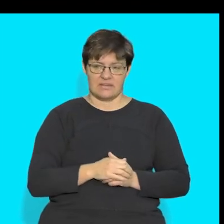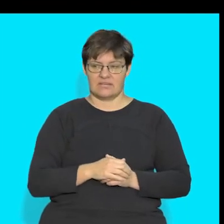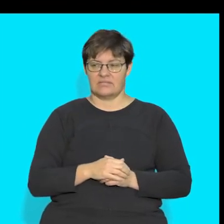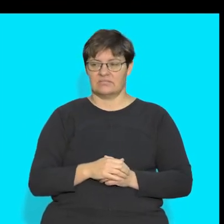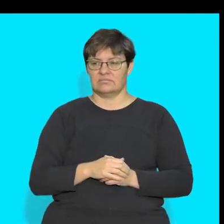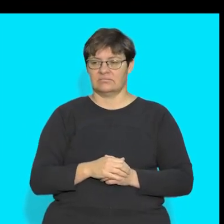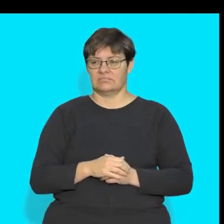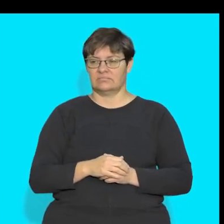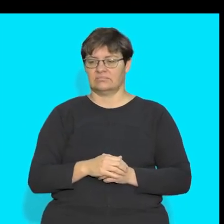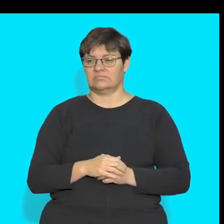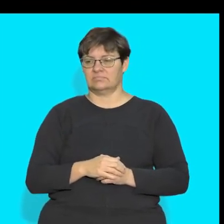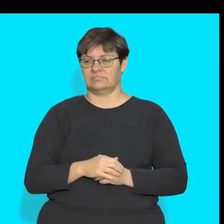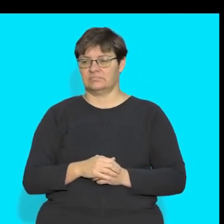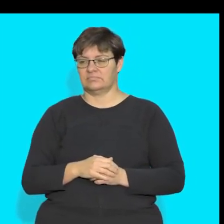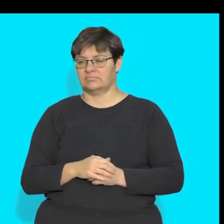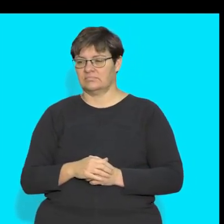1,97.